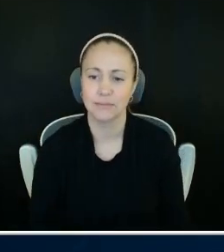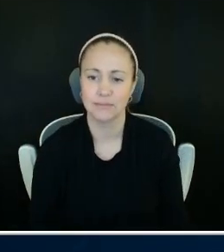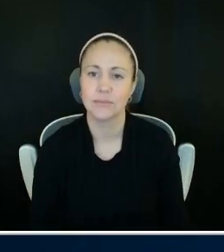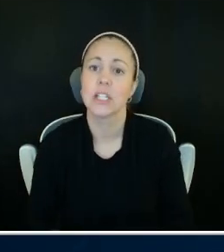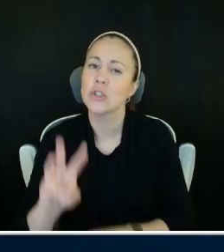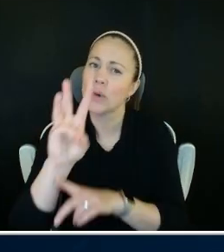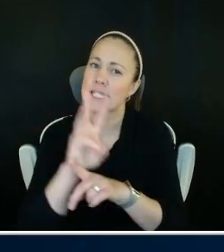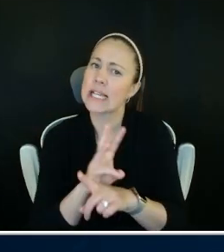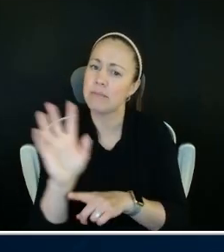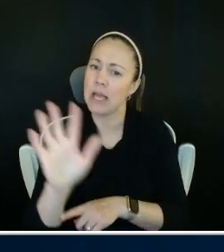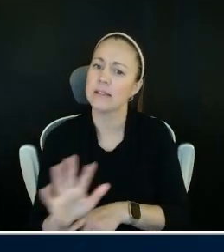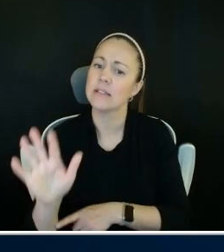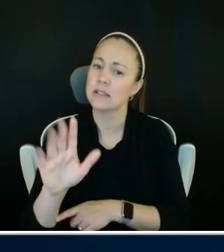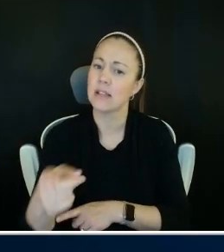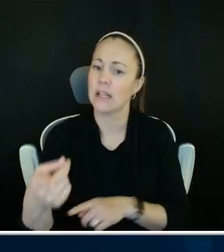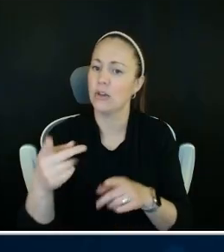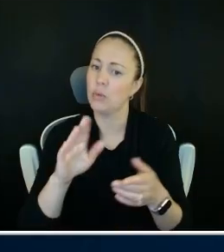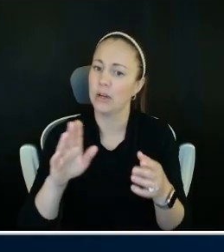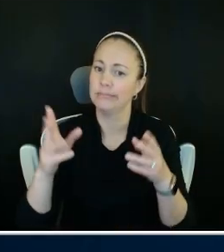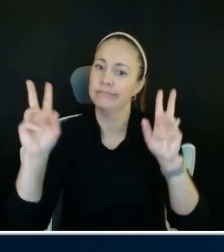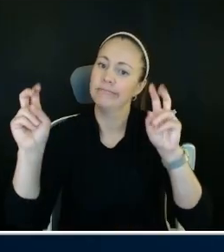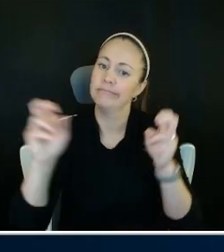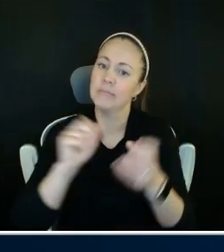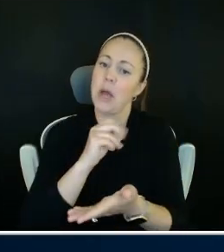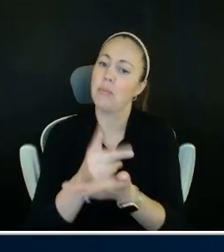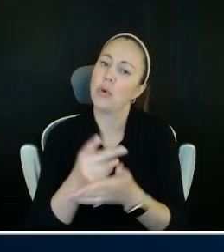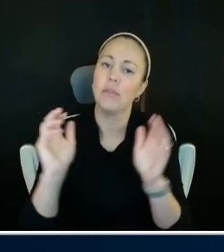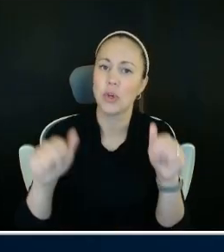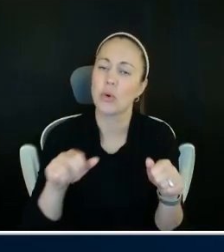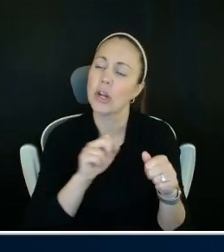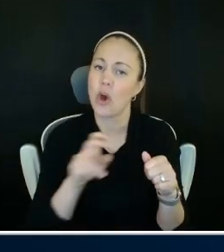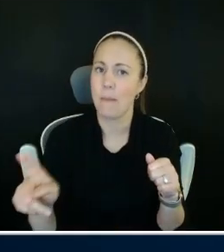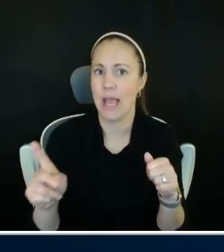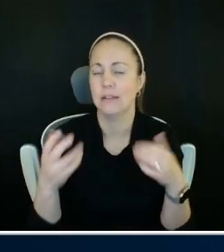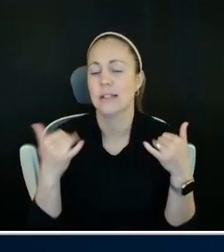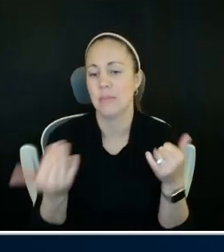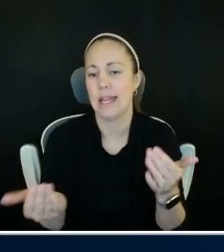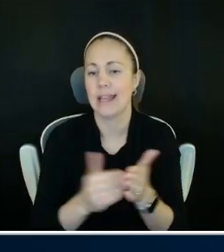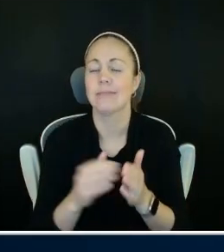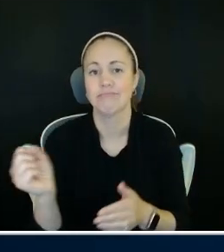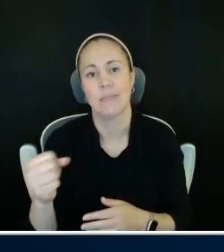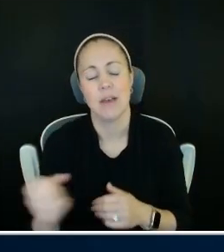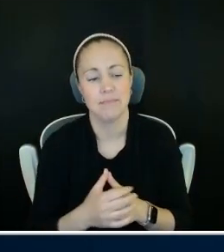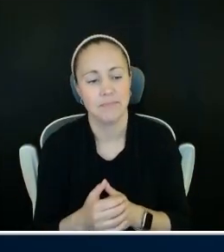playing, or you were throwing again. So now that you're